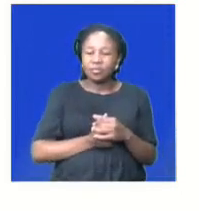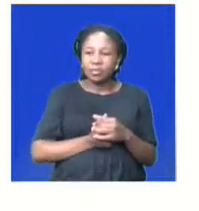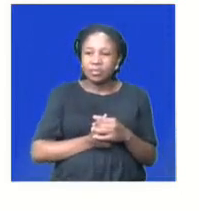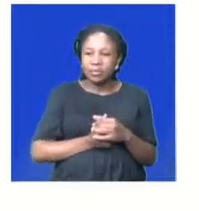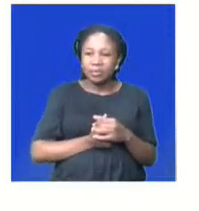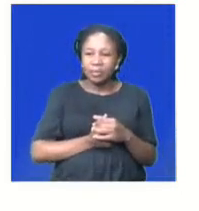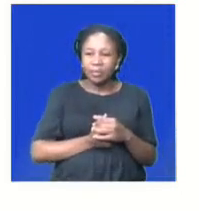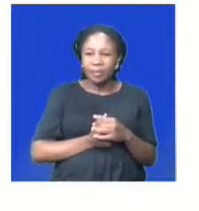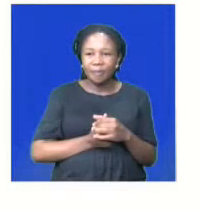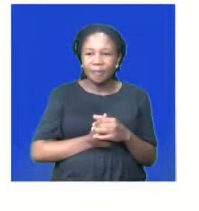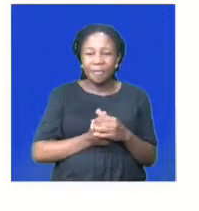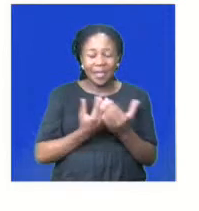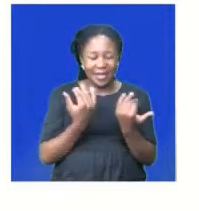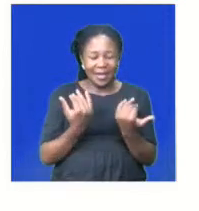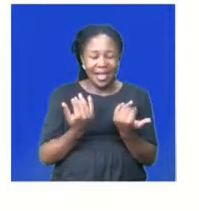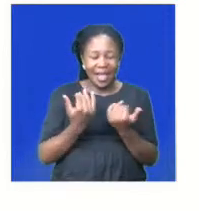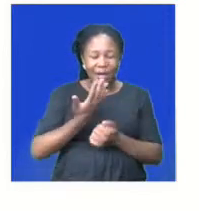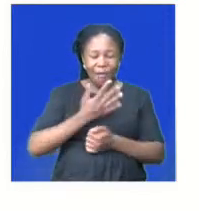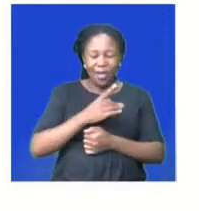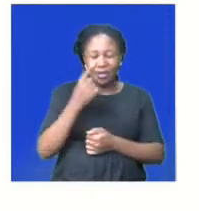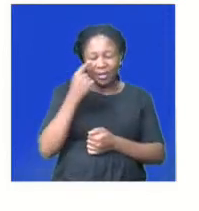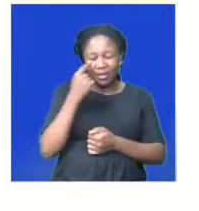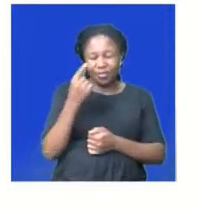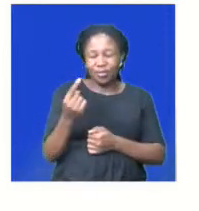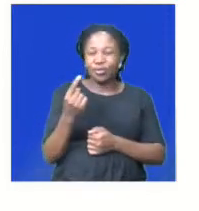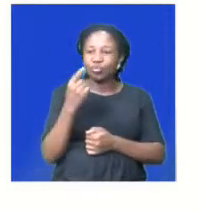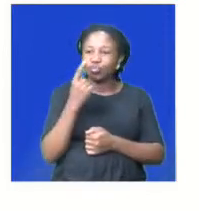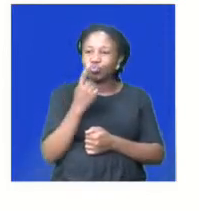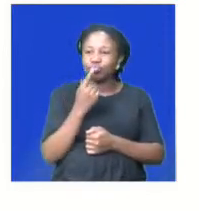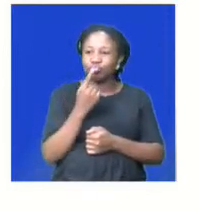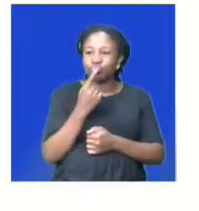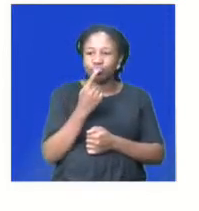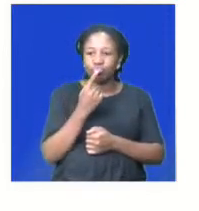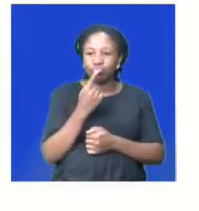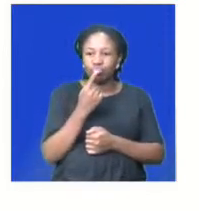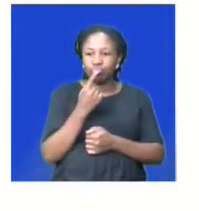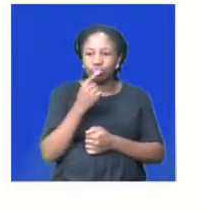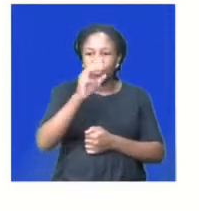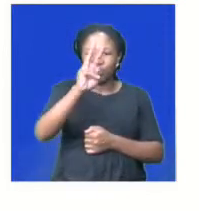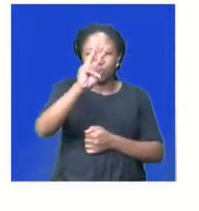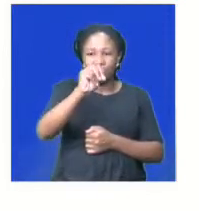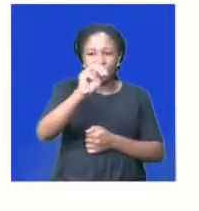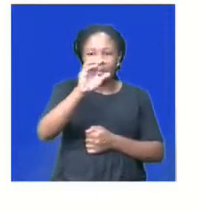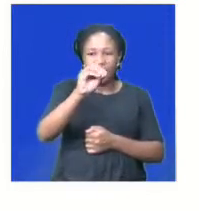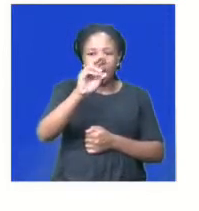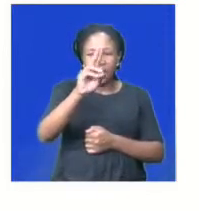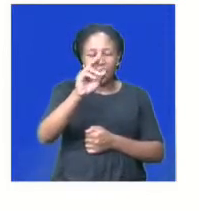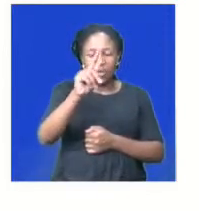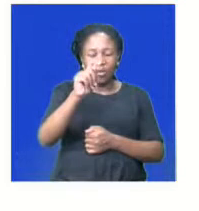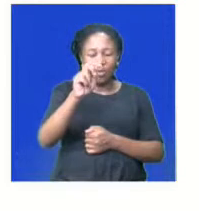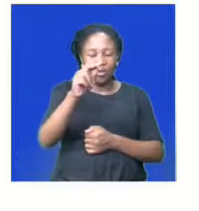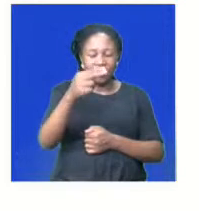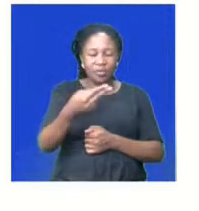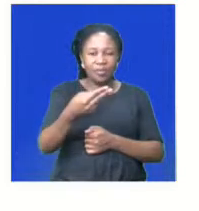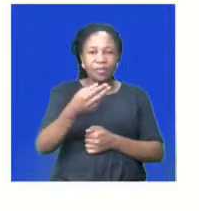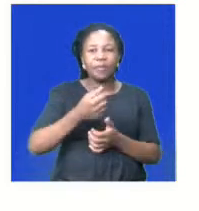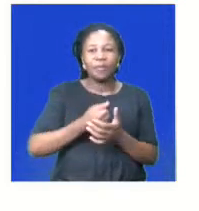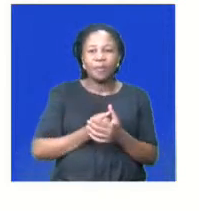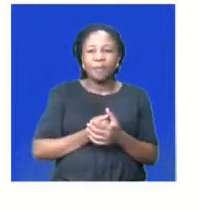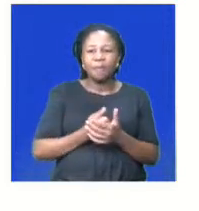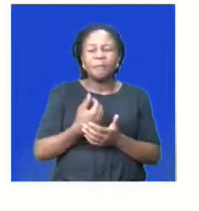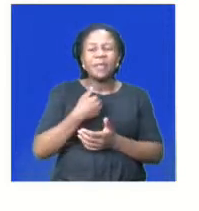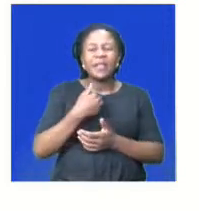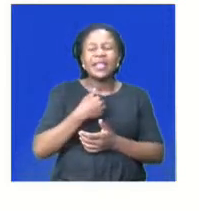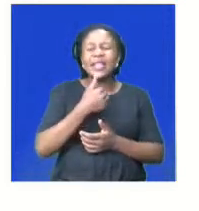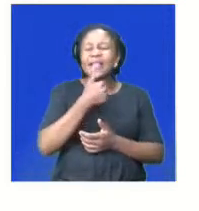part. What is this part? This is the mouth. What do we use the mouth for?